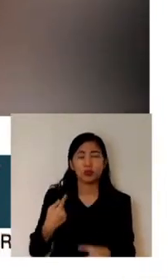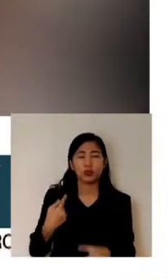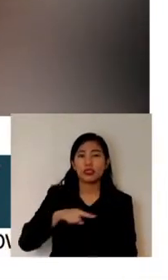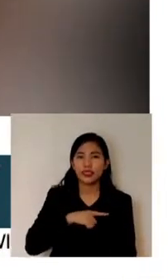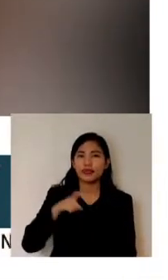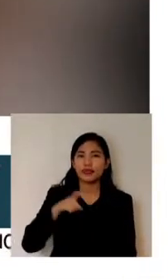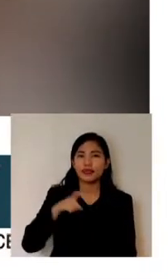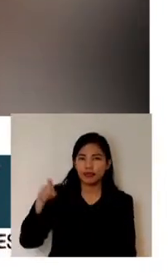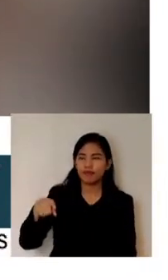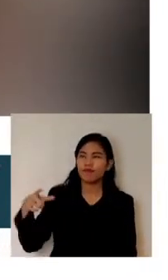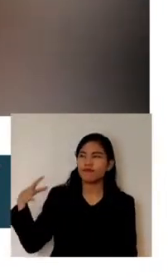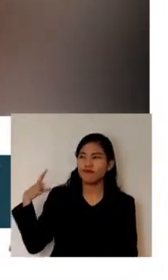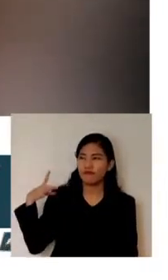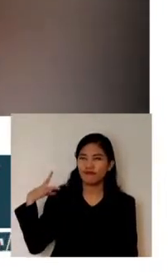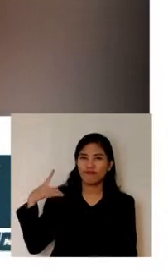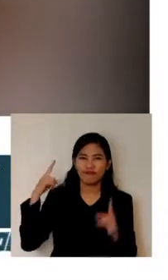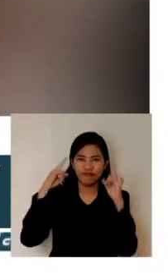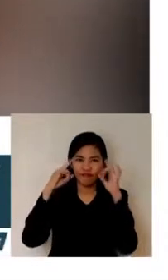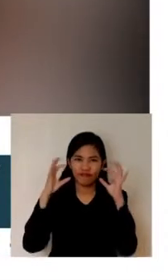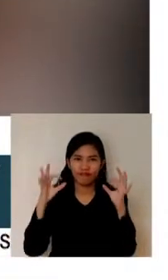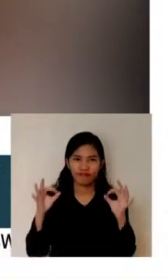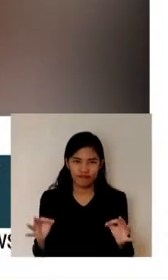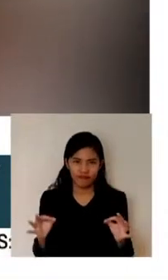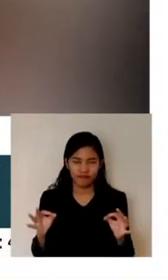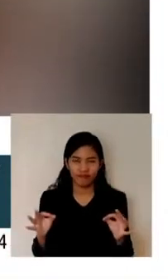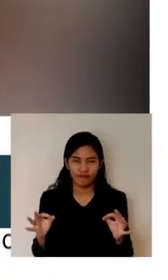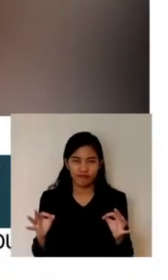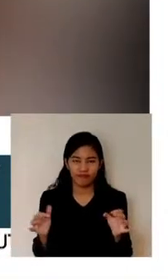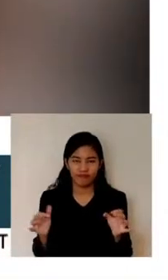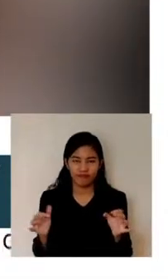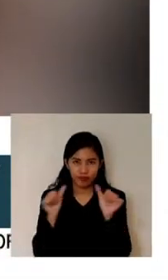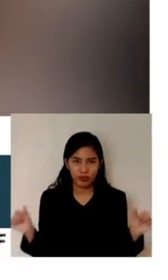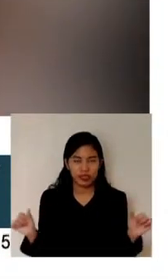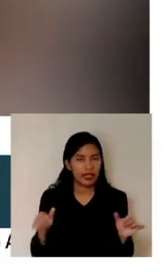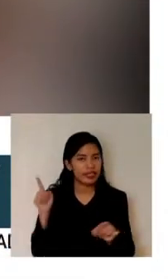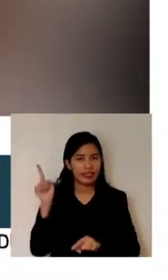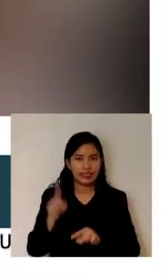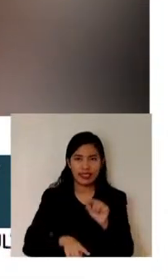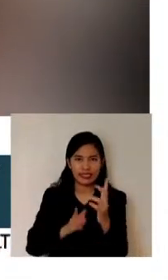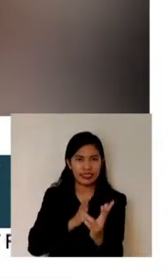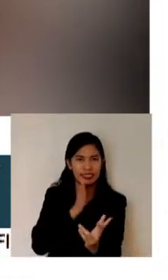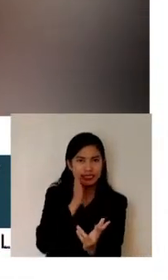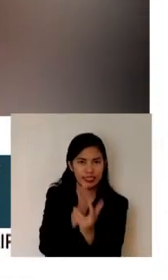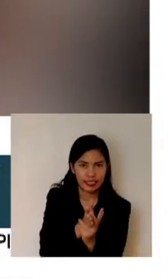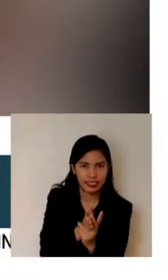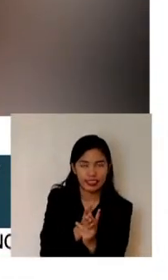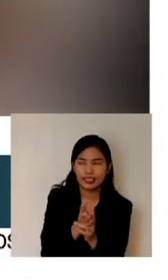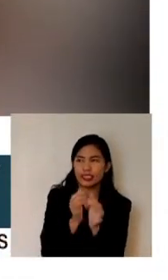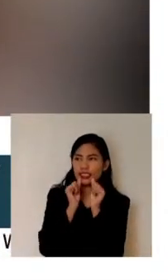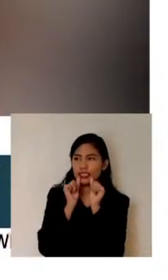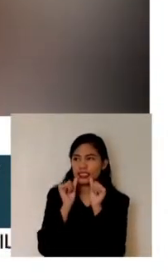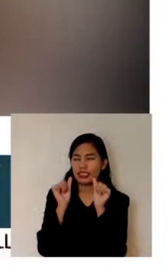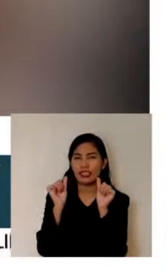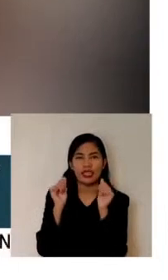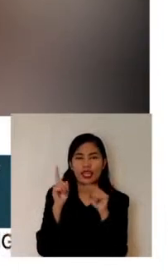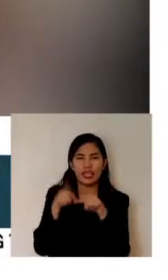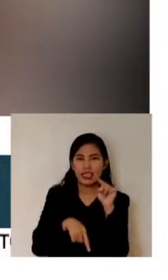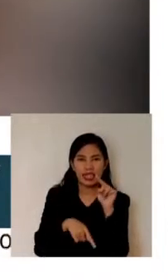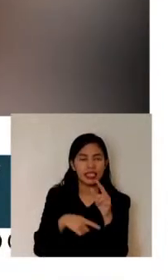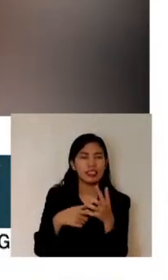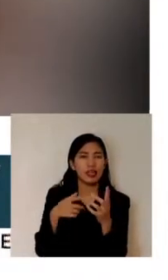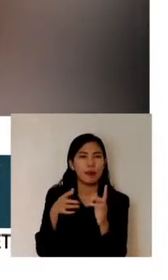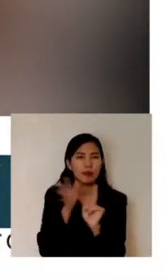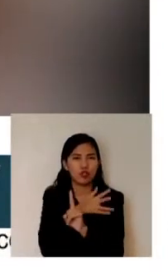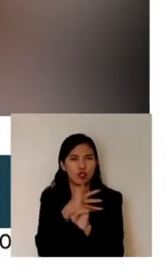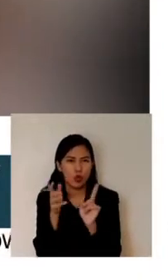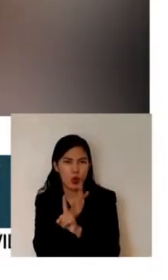this decision to come out. We cannot be interfering, we cannot be intruding, we cannot be persuading, pressuring,